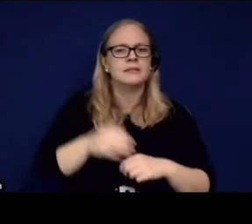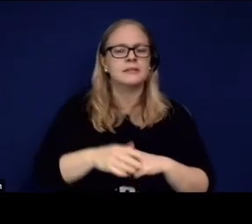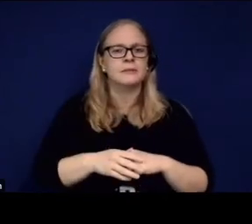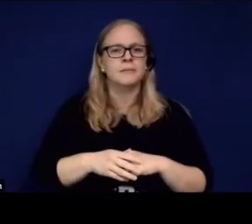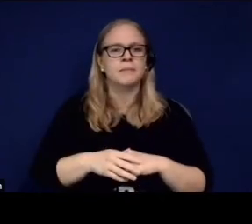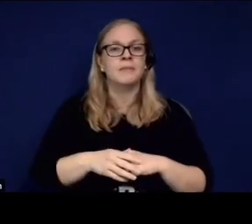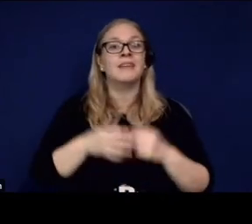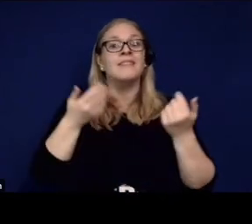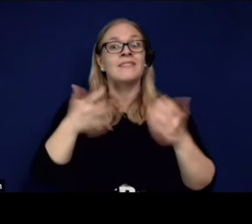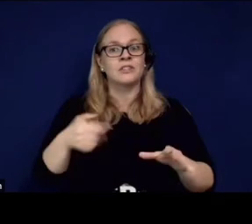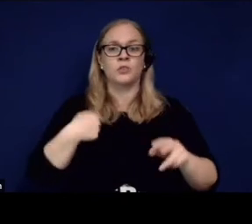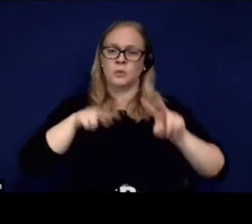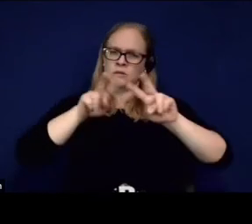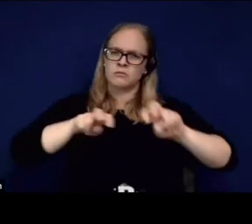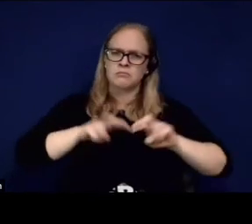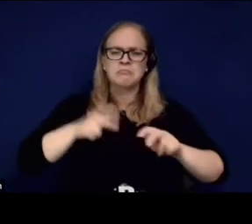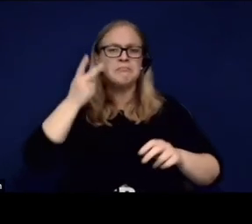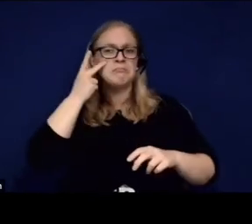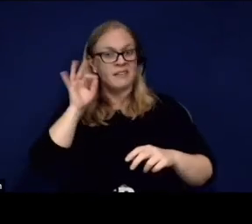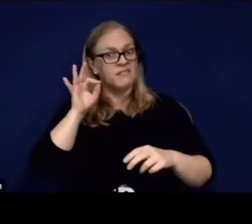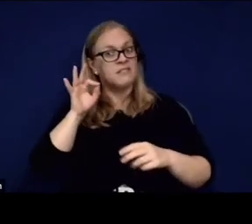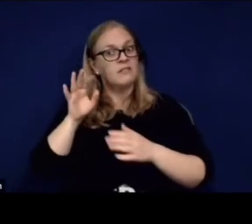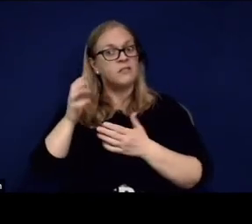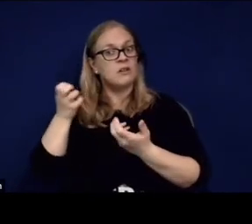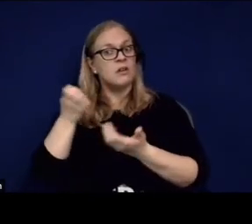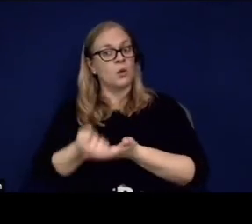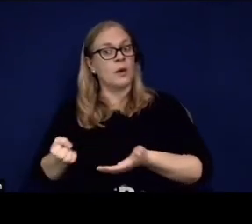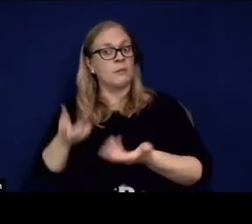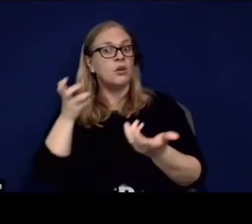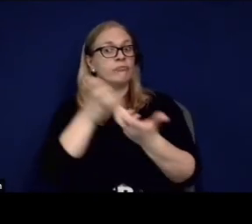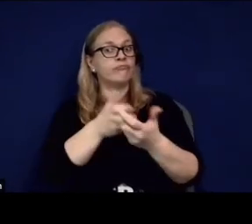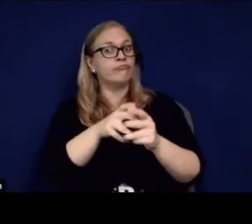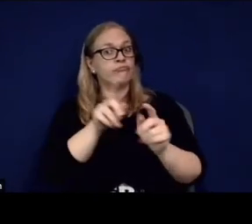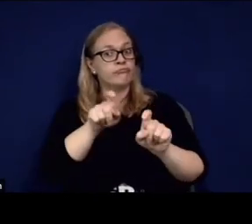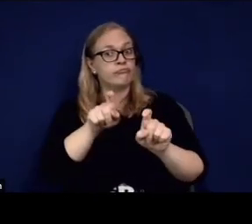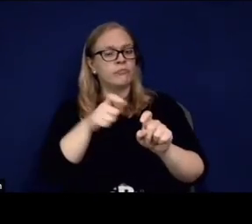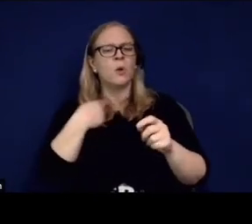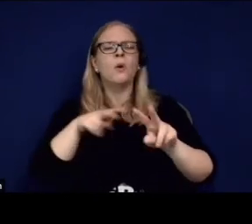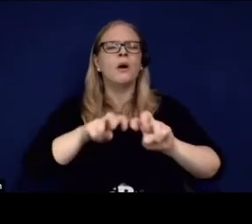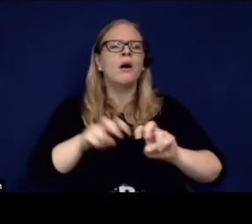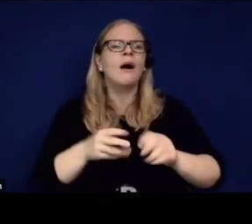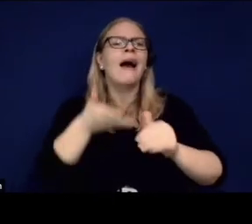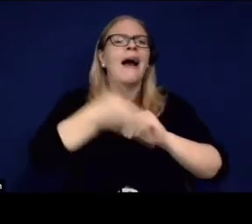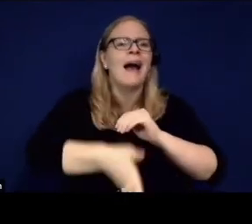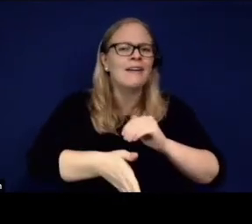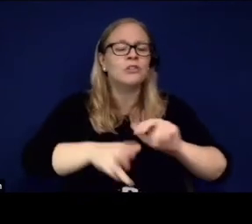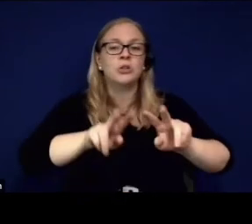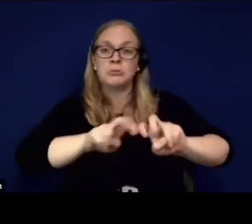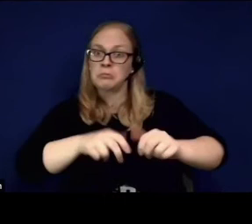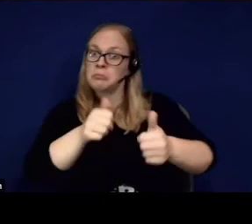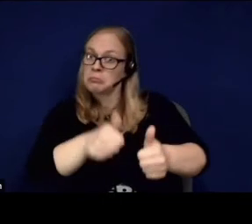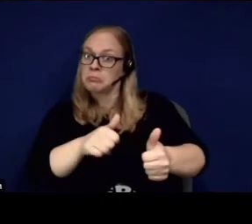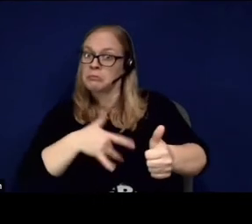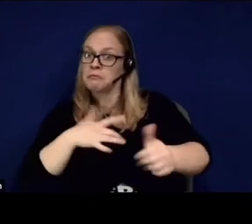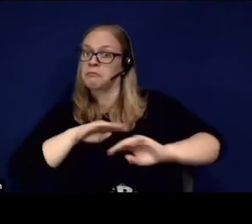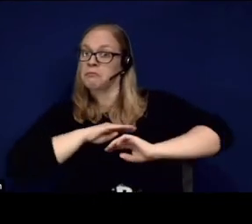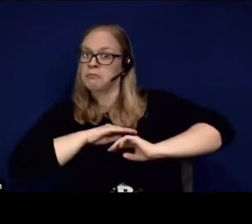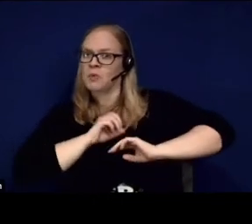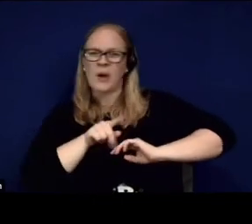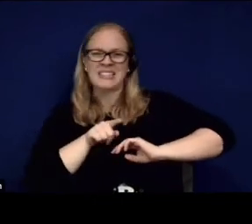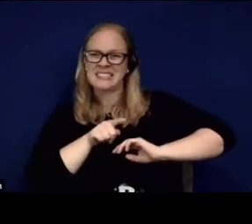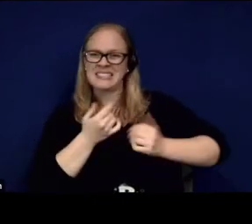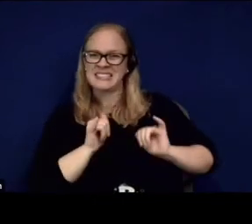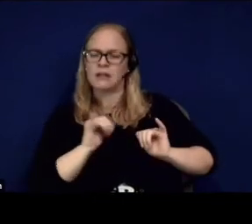or do we have to alter the plan, maybe try a different hearing aid, or do we need maybe assistive technology? Because hearing